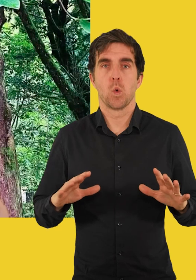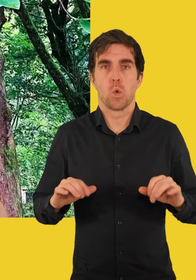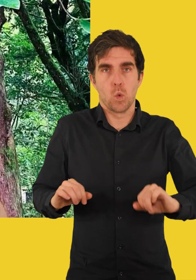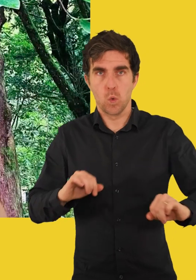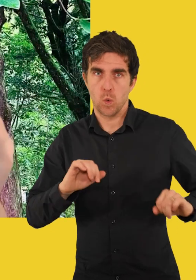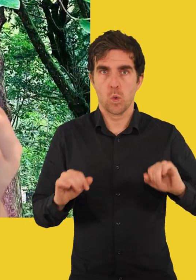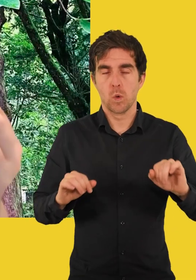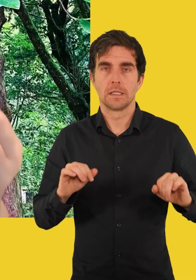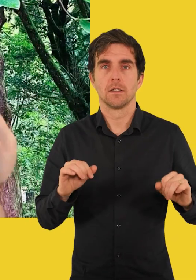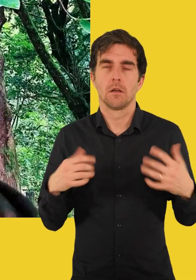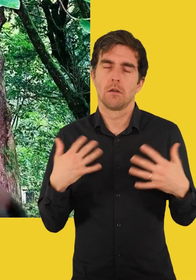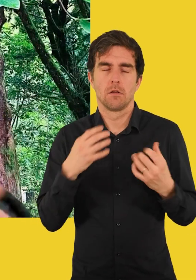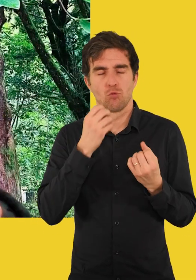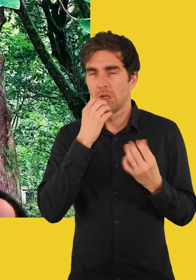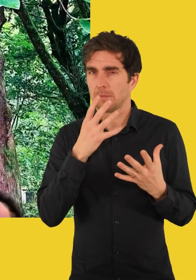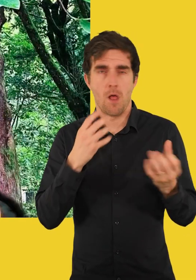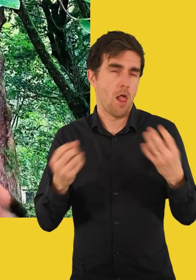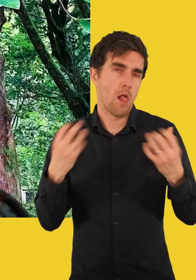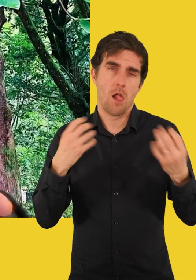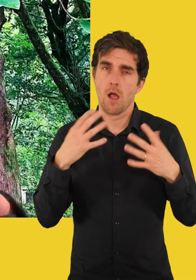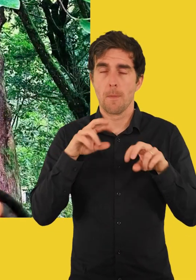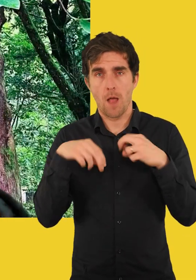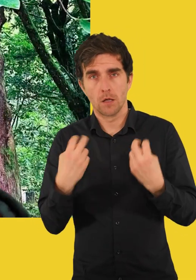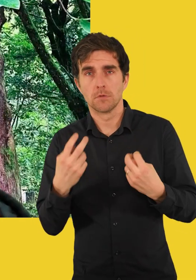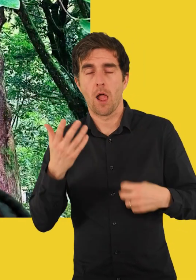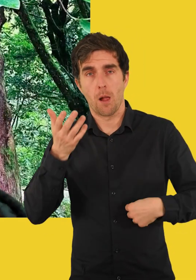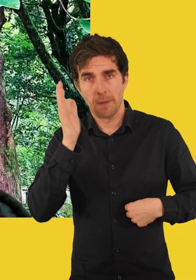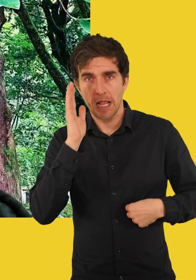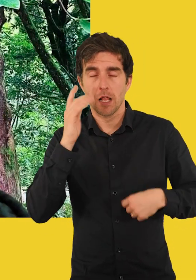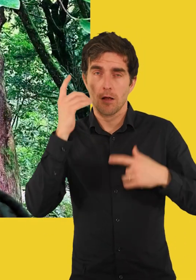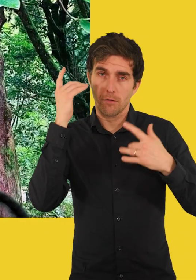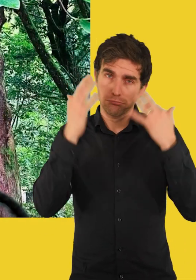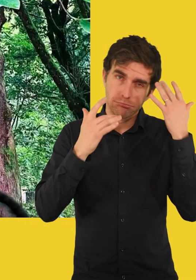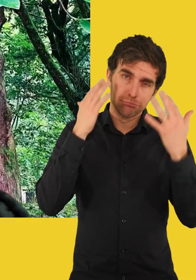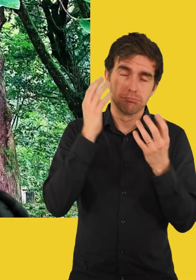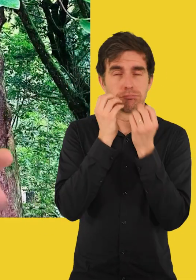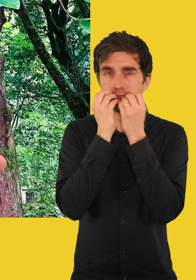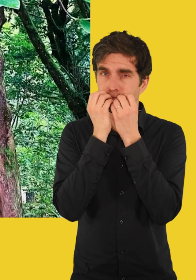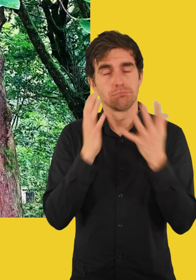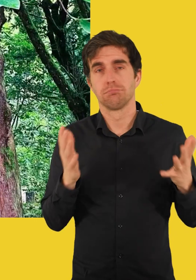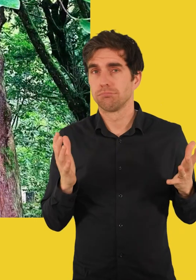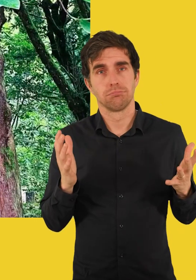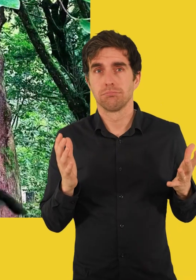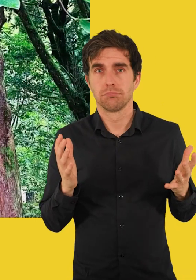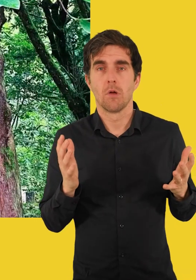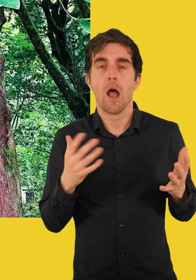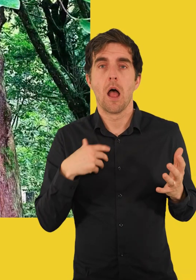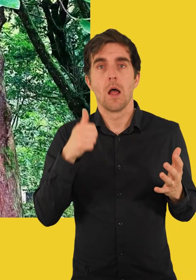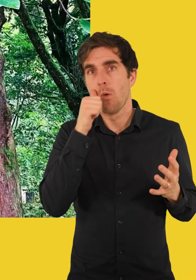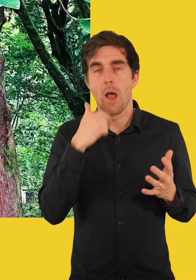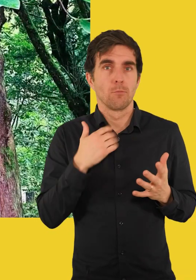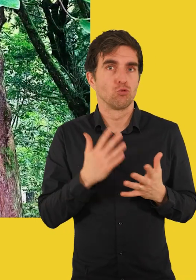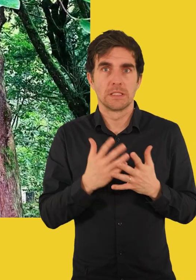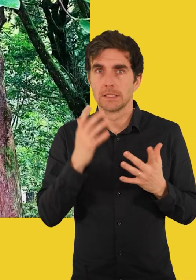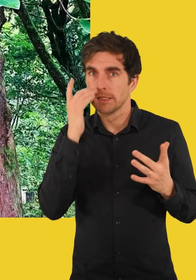ourselves after all of those incredible reflections from our panelists and speakers. I know that